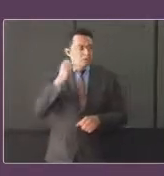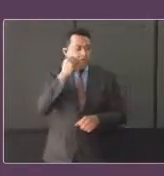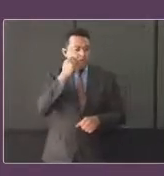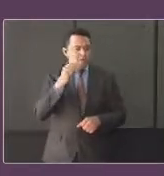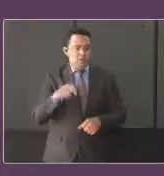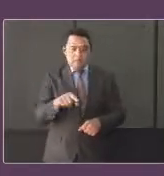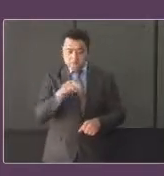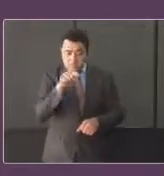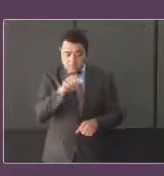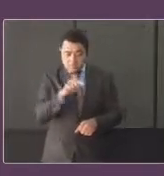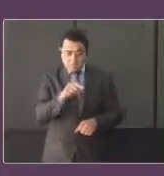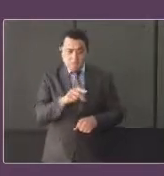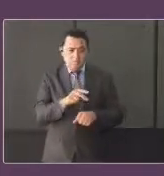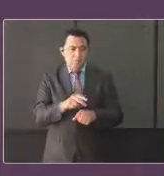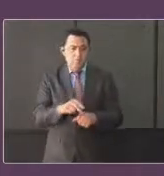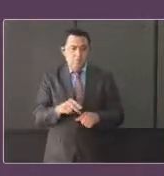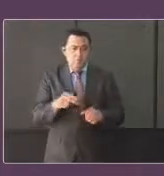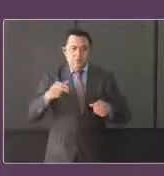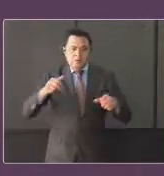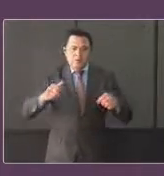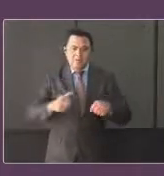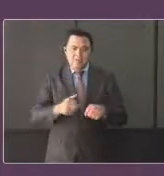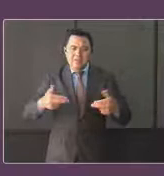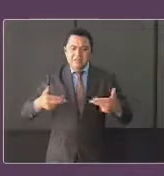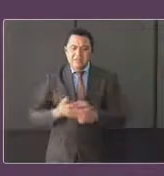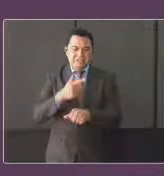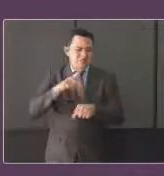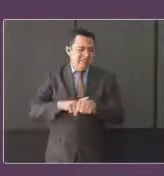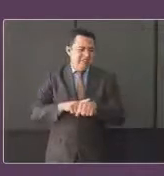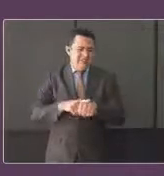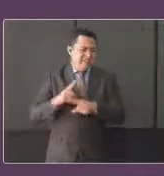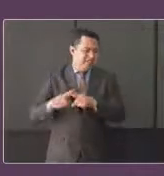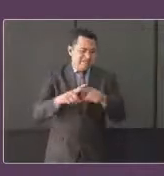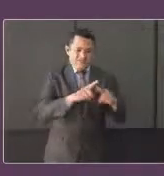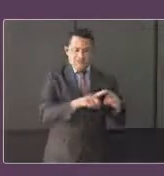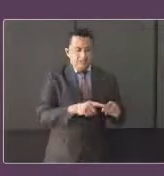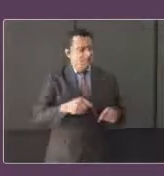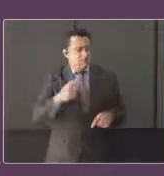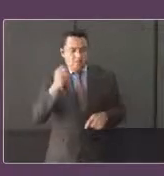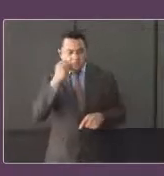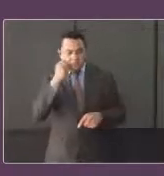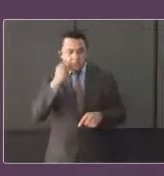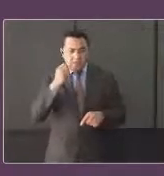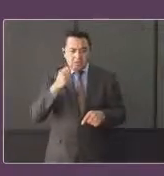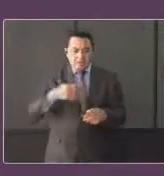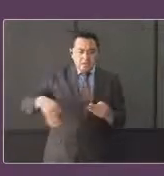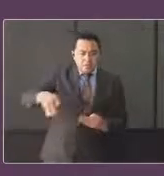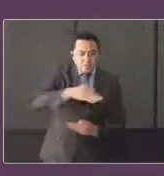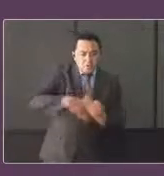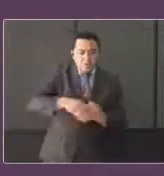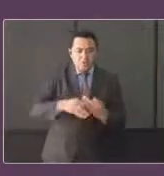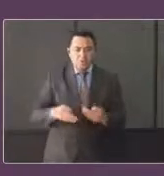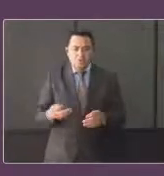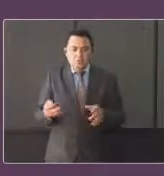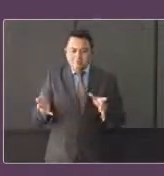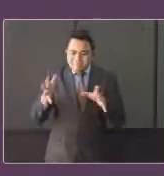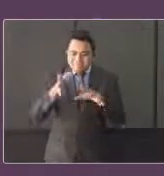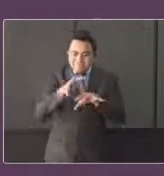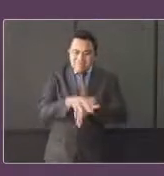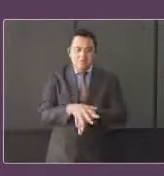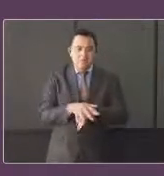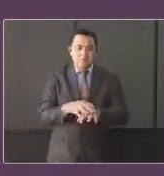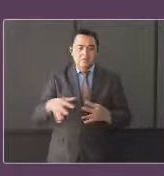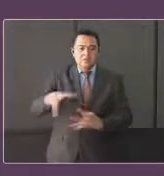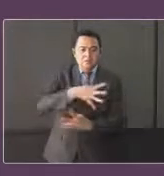their nationality. And this also has to do with the neighbor